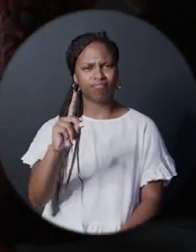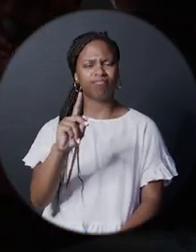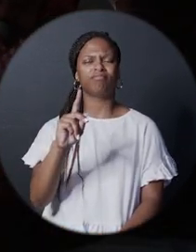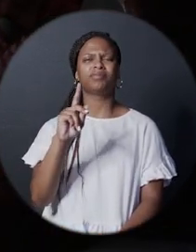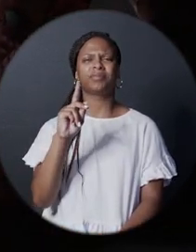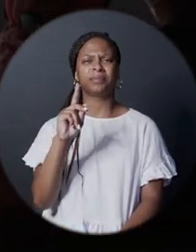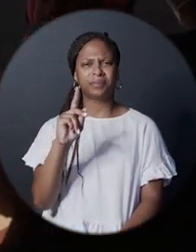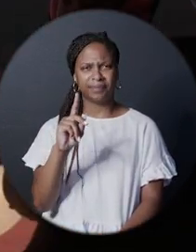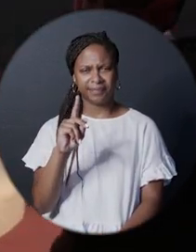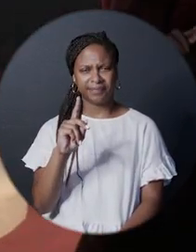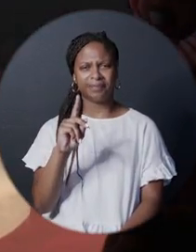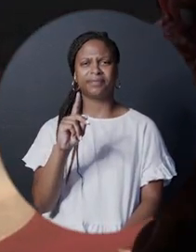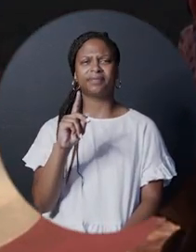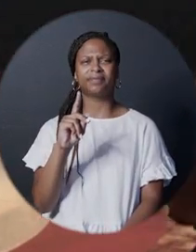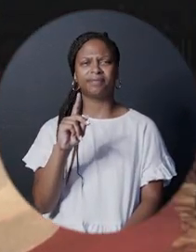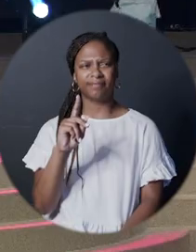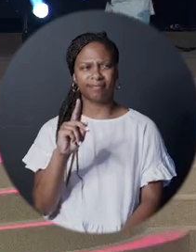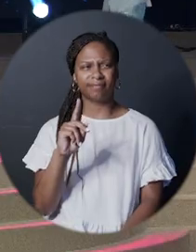All right.